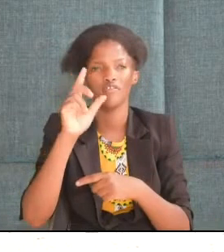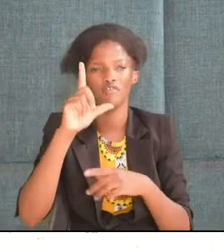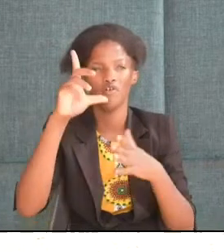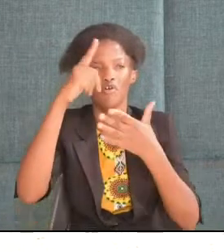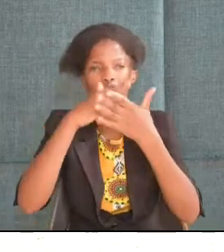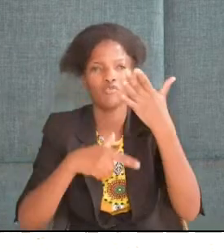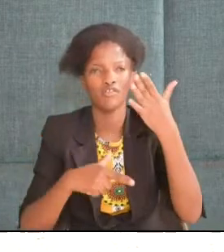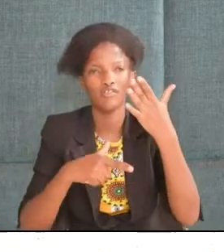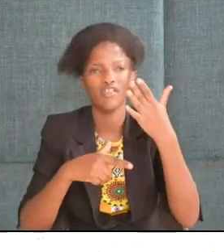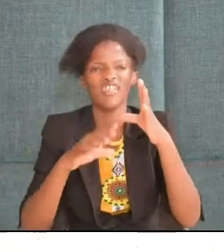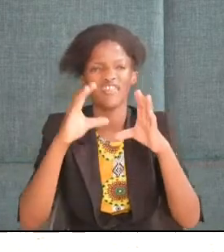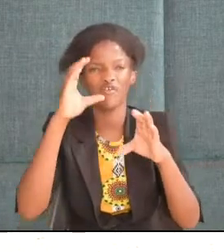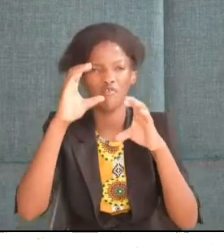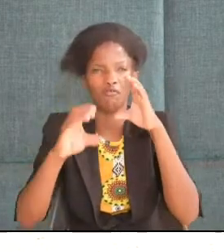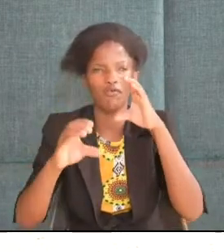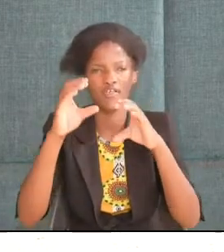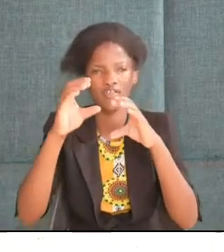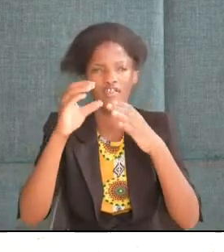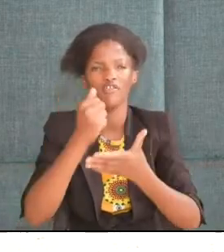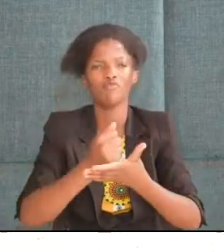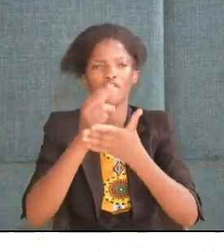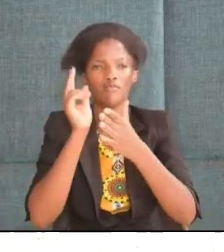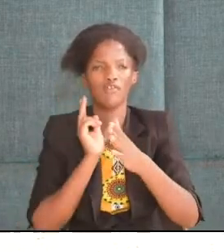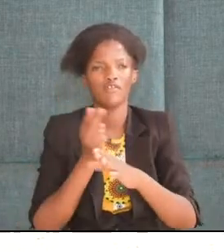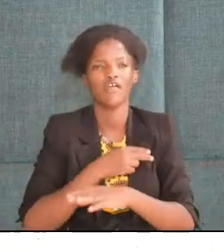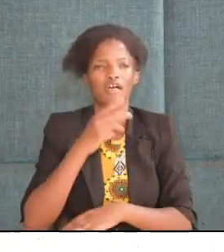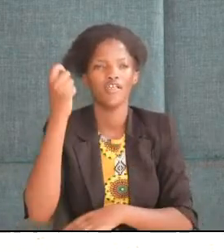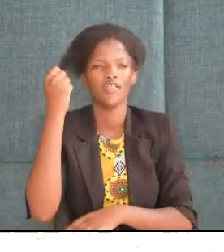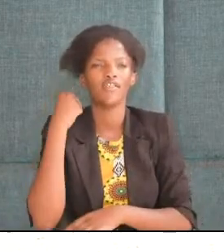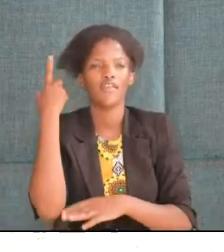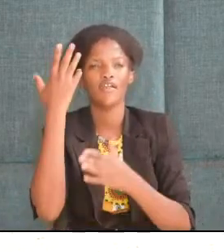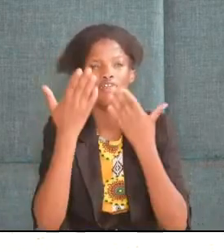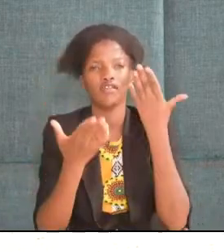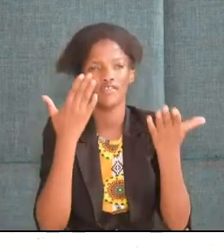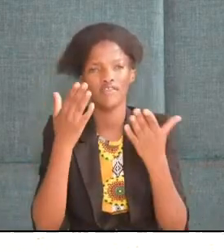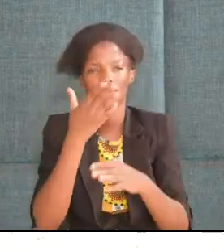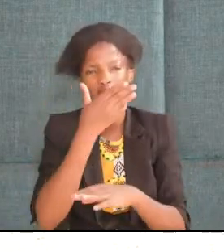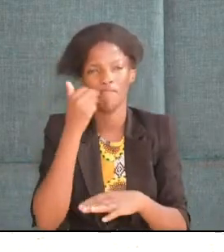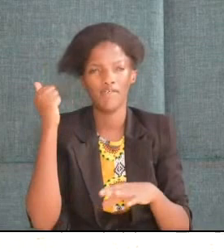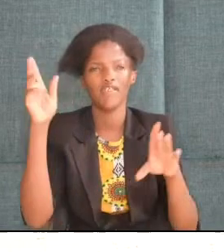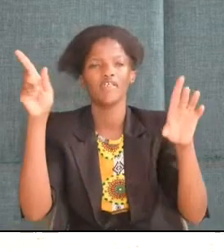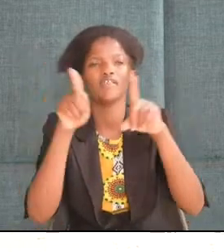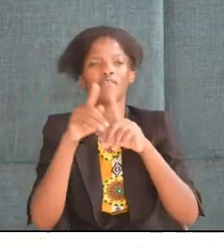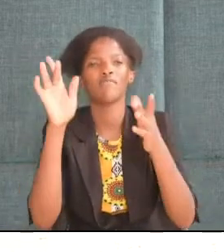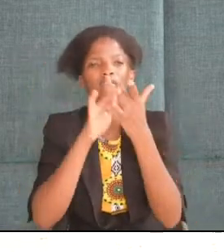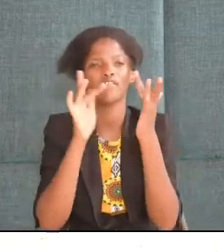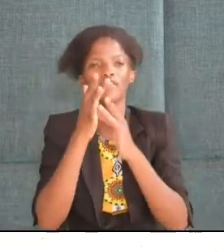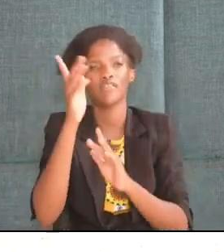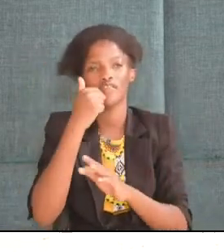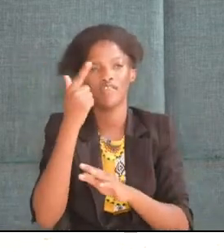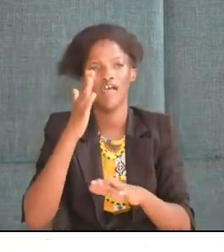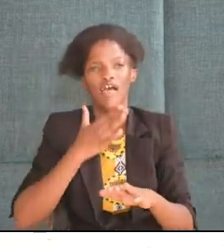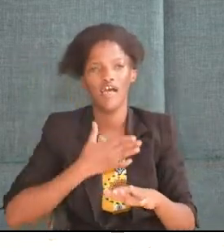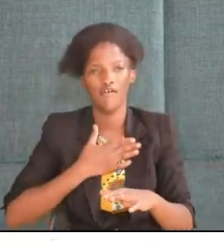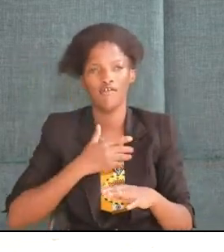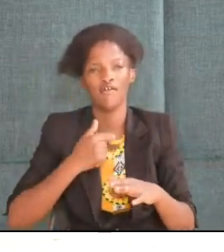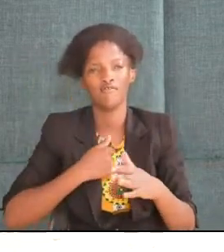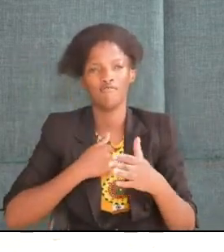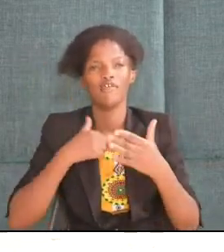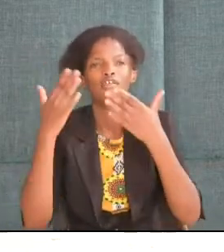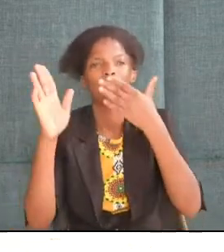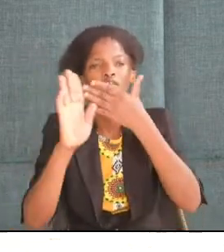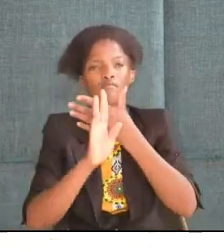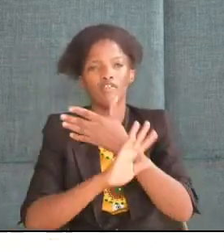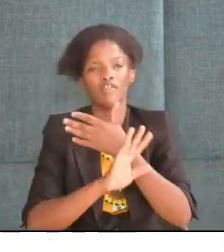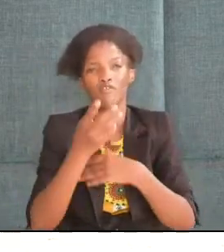A comparison to help us understand things better. Like when Jesus says, I am the bread of life.